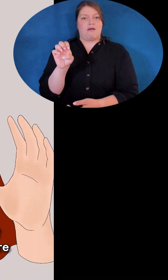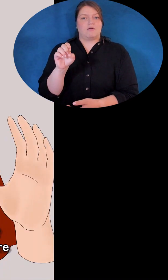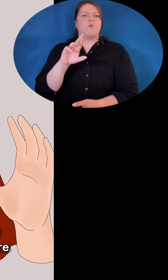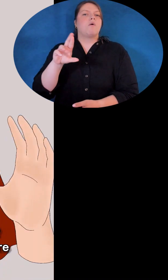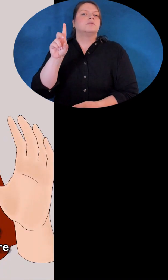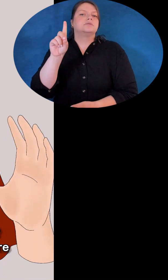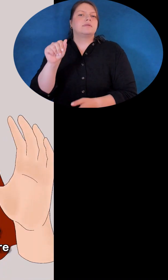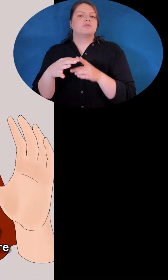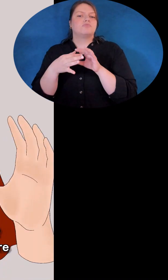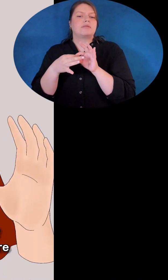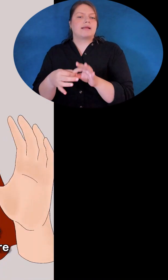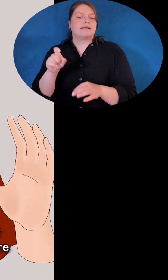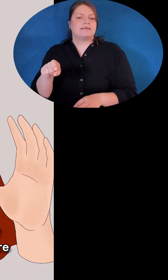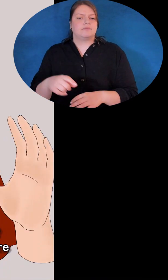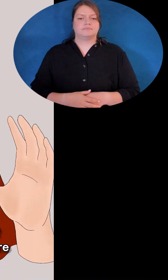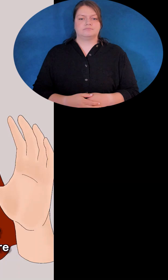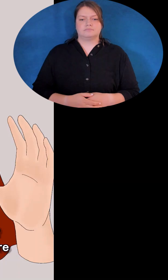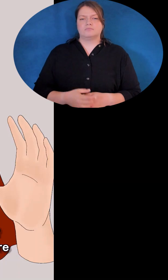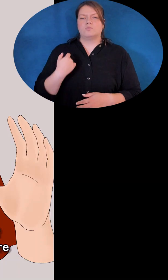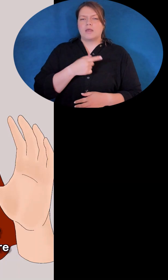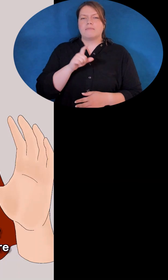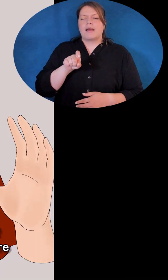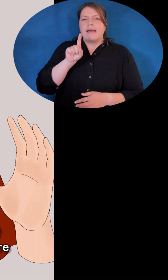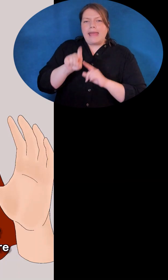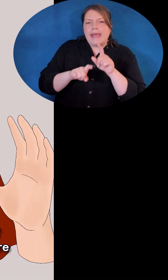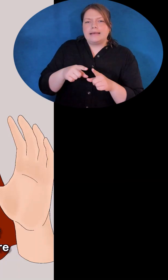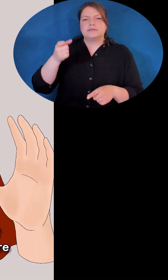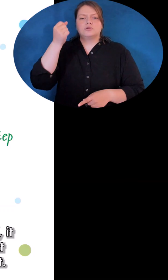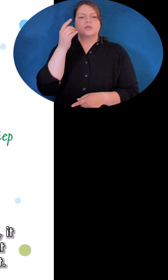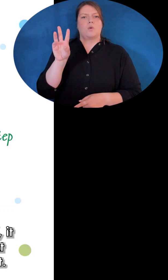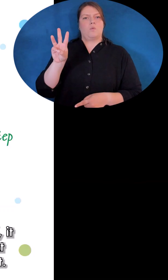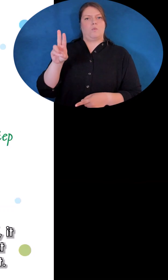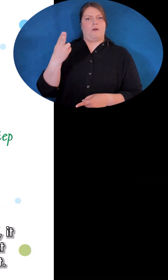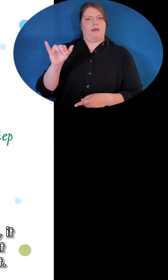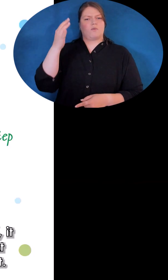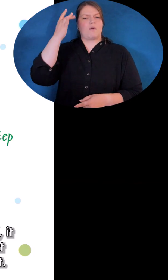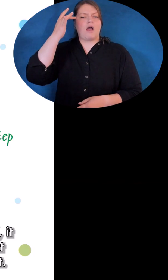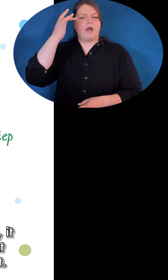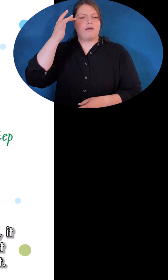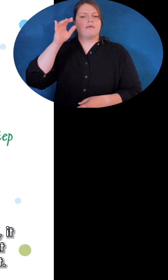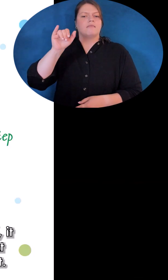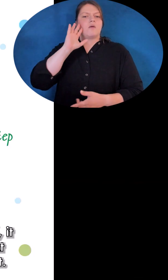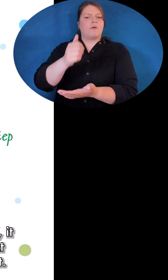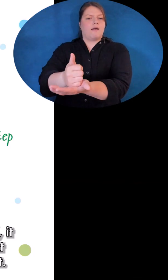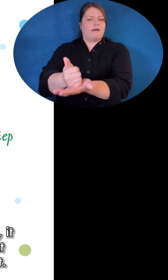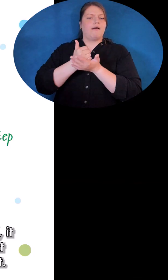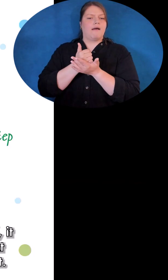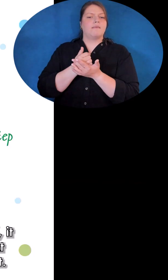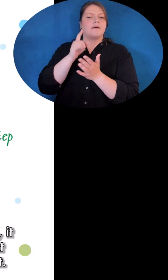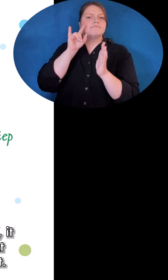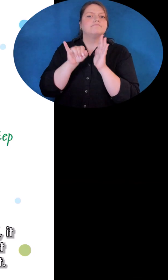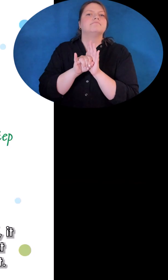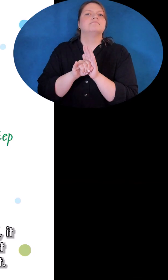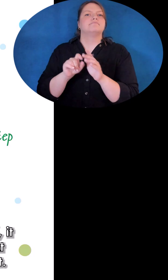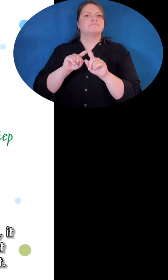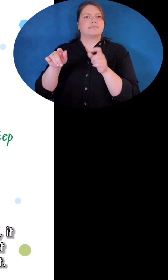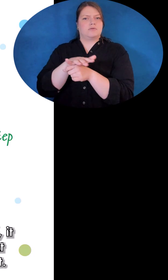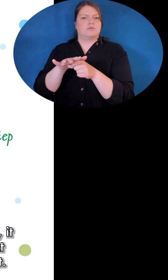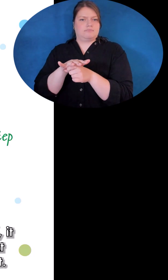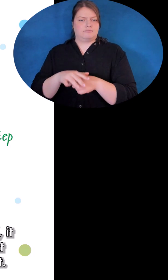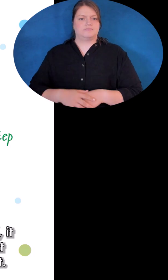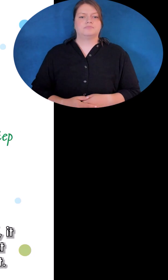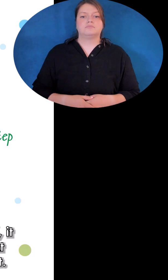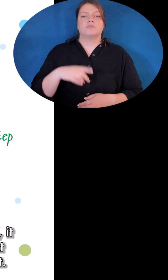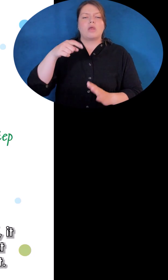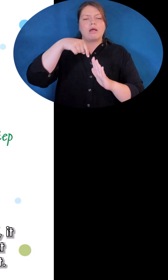whys gives us a skill to target when identifying support for future growth. Once you've dug into the whys, it is also important to take the next step